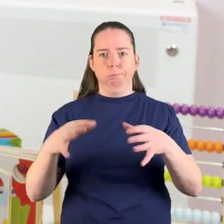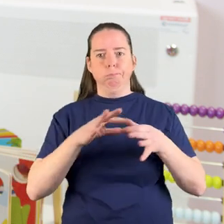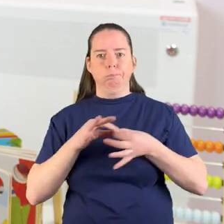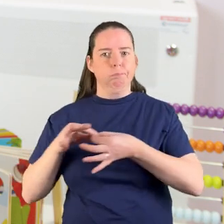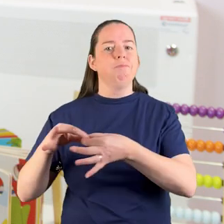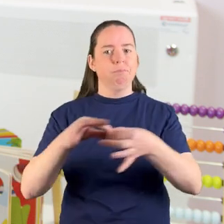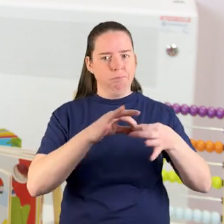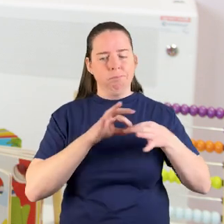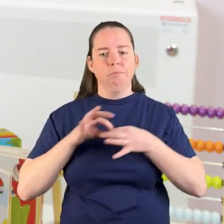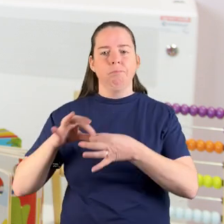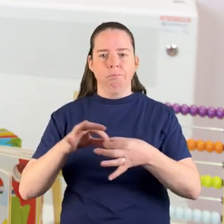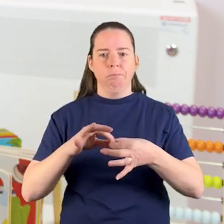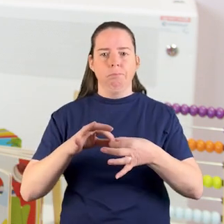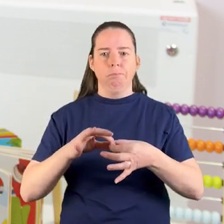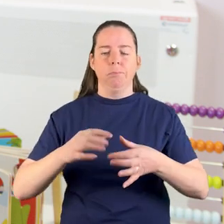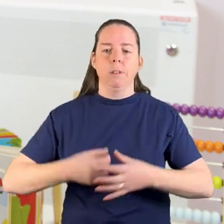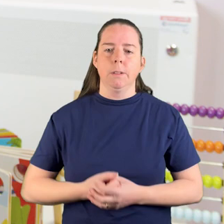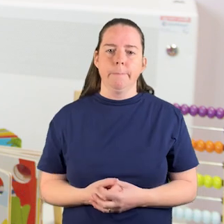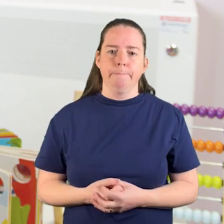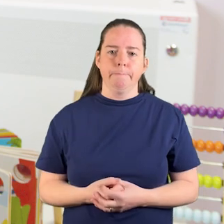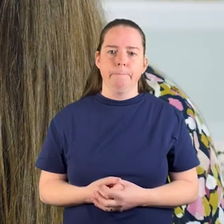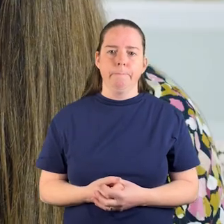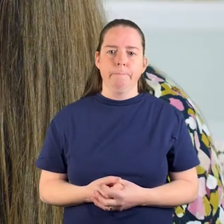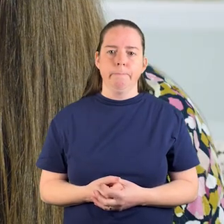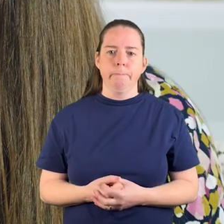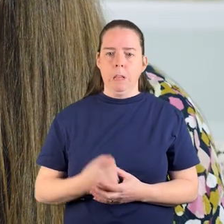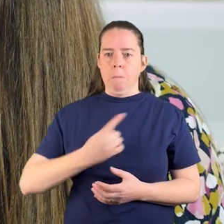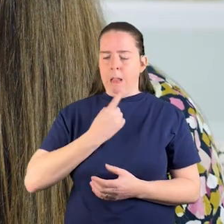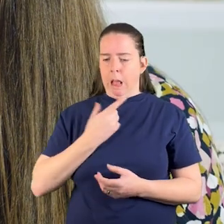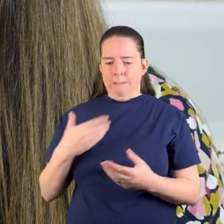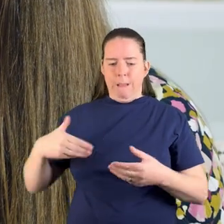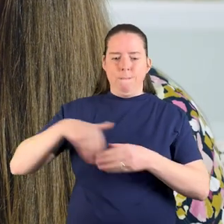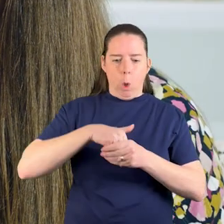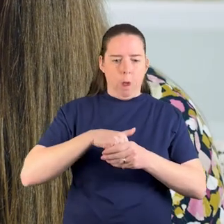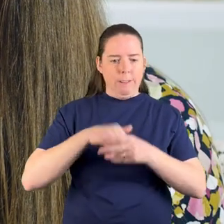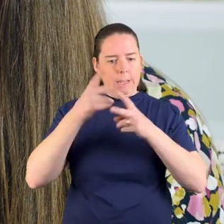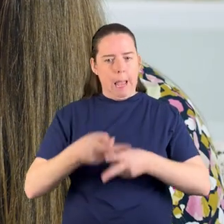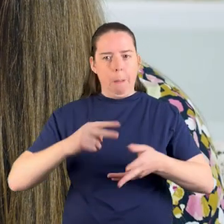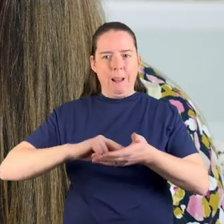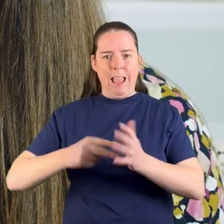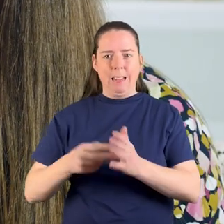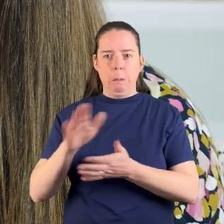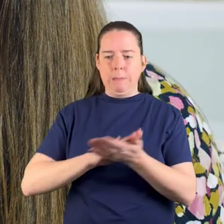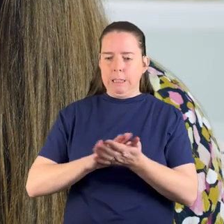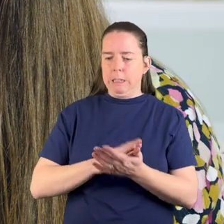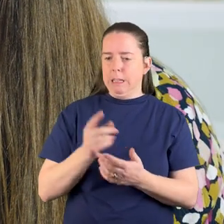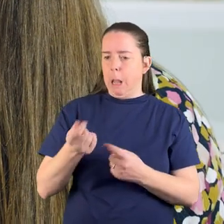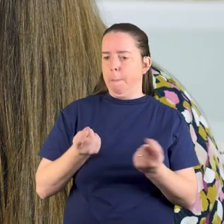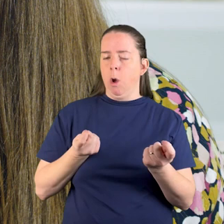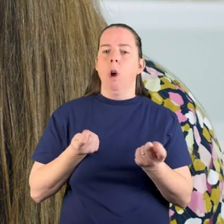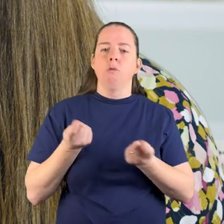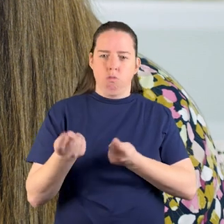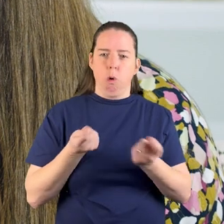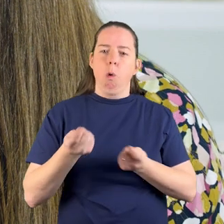their families, and of course, our patient in the middle. Being involved in my own care plan meant that I had